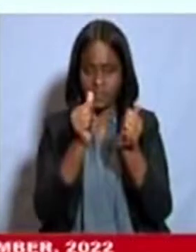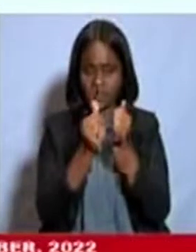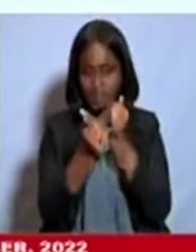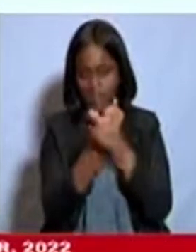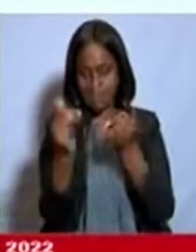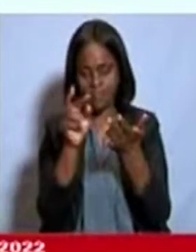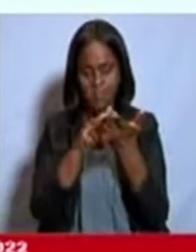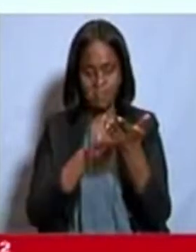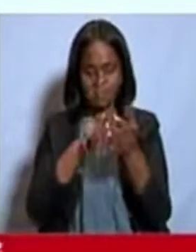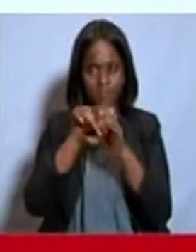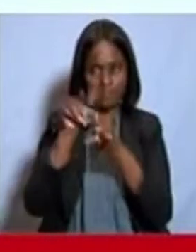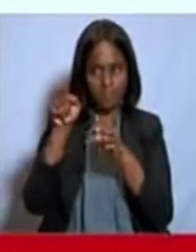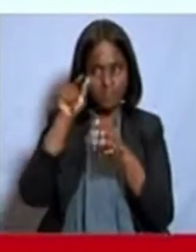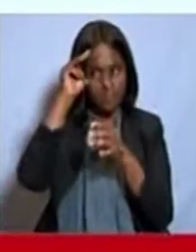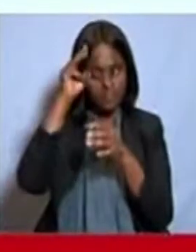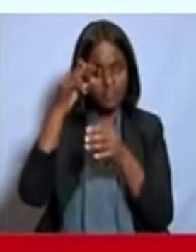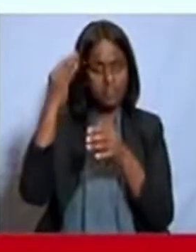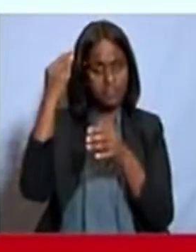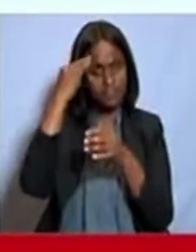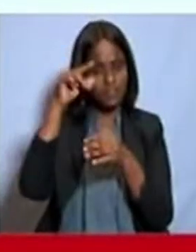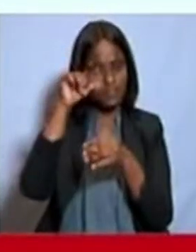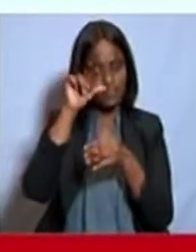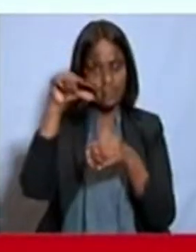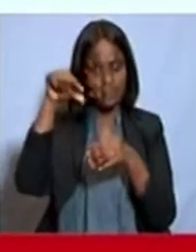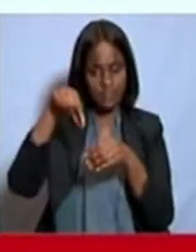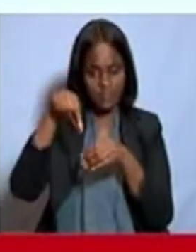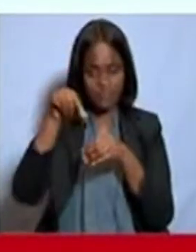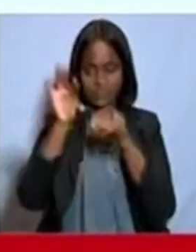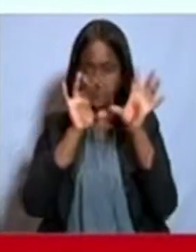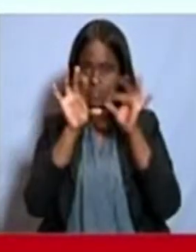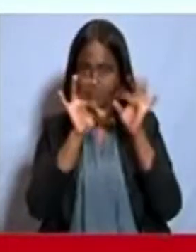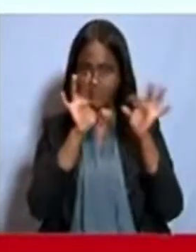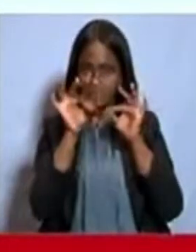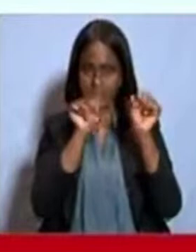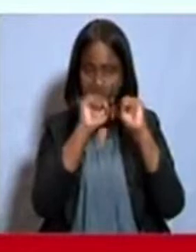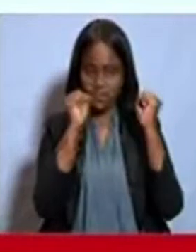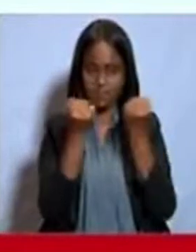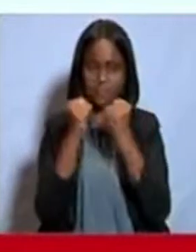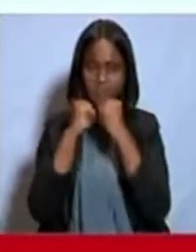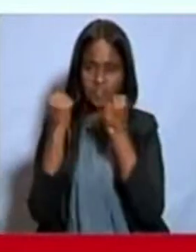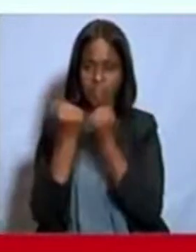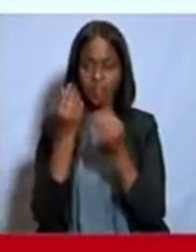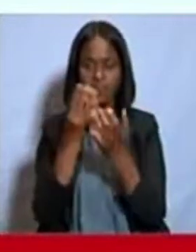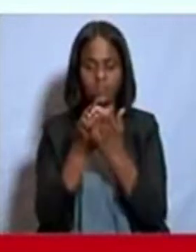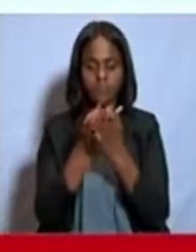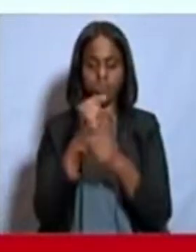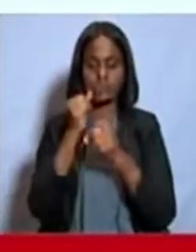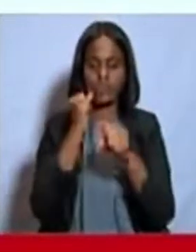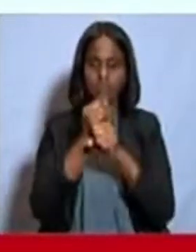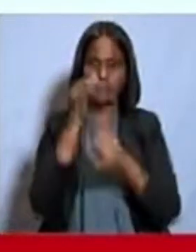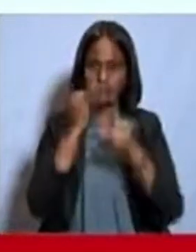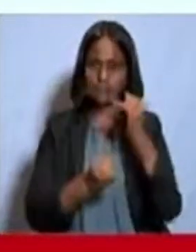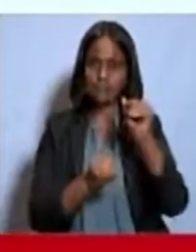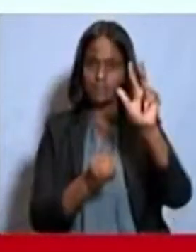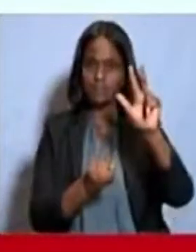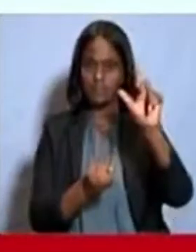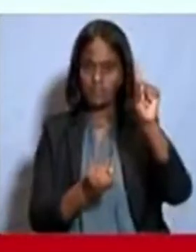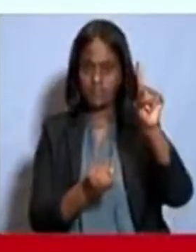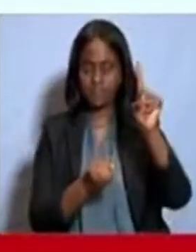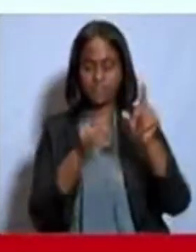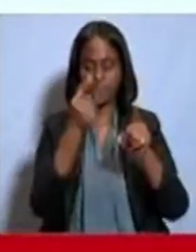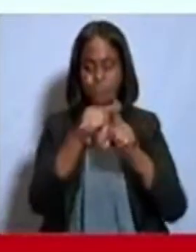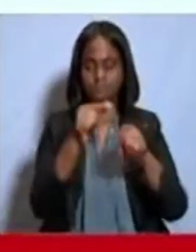records at the Ministry headquarters and selected for stations for the financial year ended 31st December